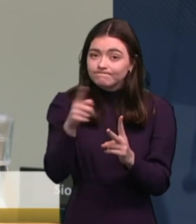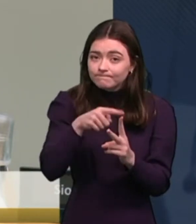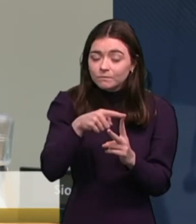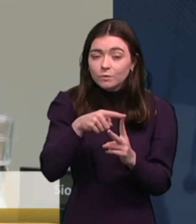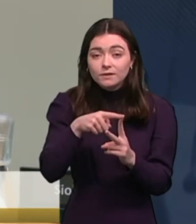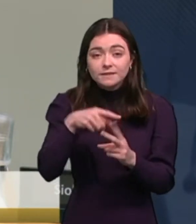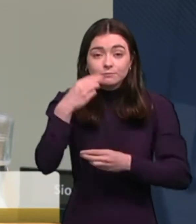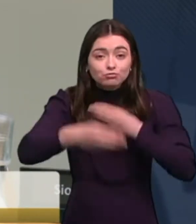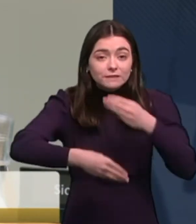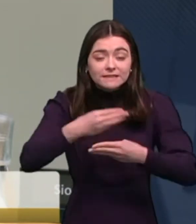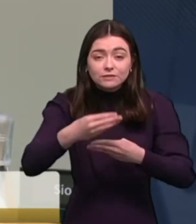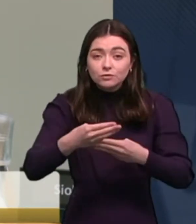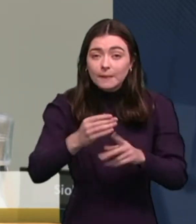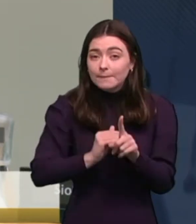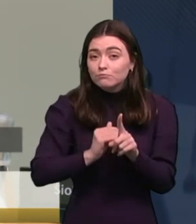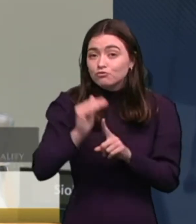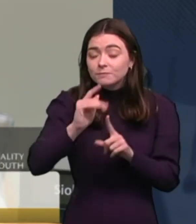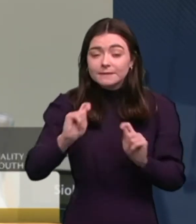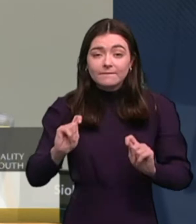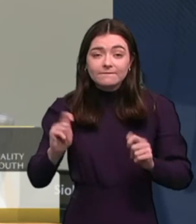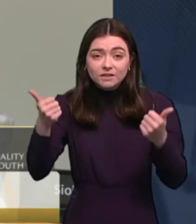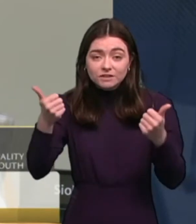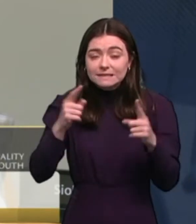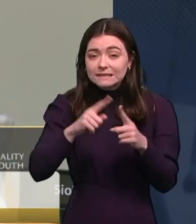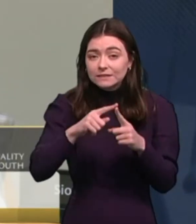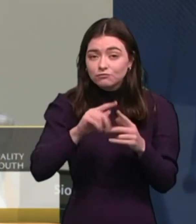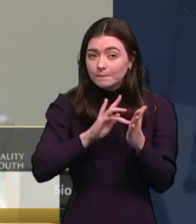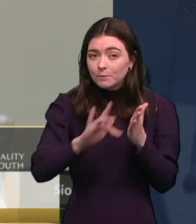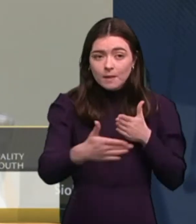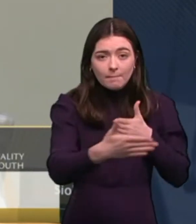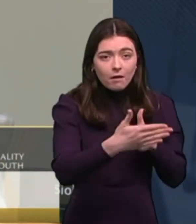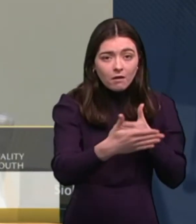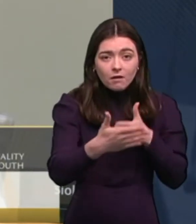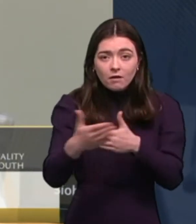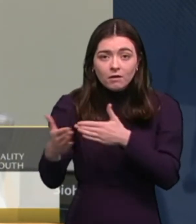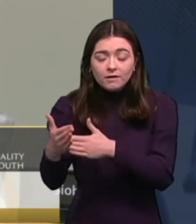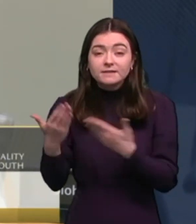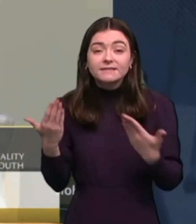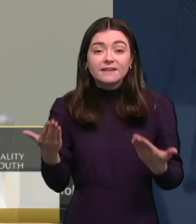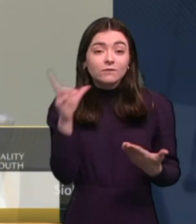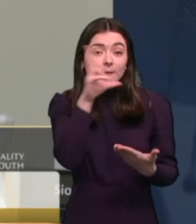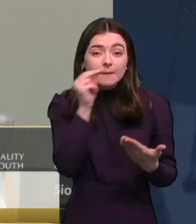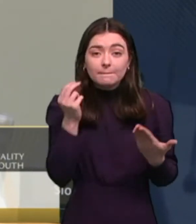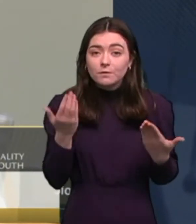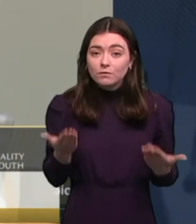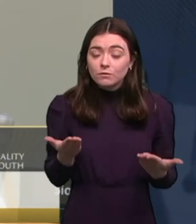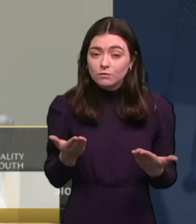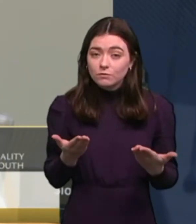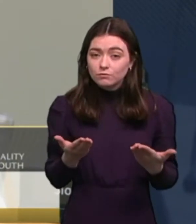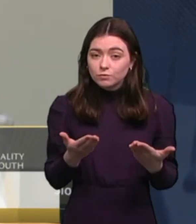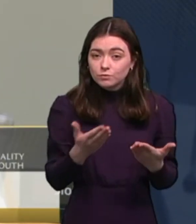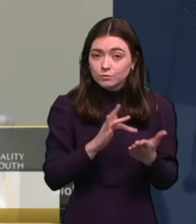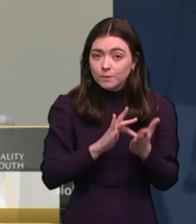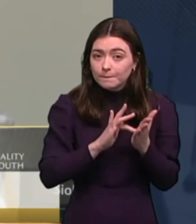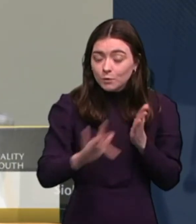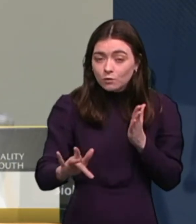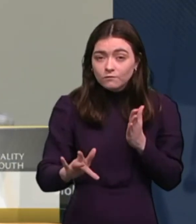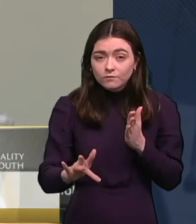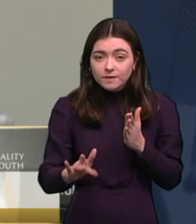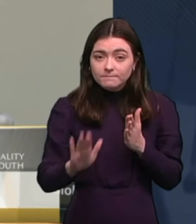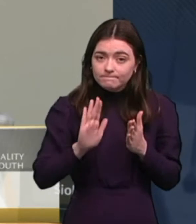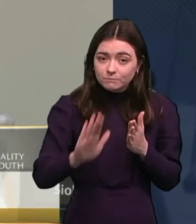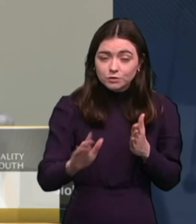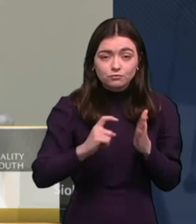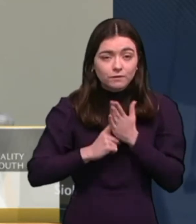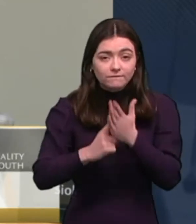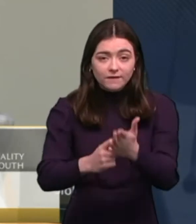is procedural improvements and efficiencies, removing red tape. For example, throughout the Act, we're removing a number of mandatory referrals to the